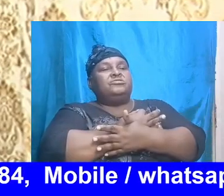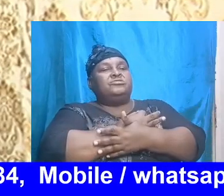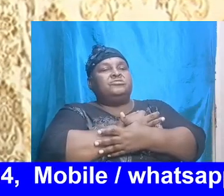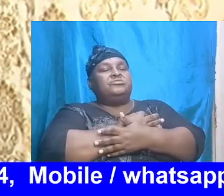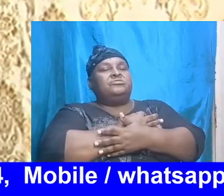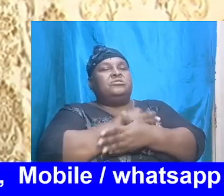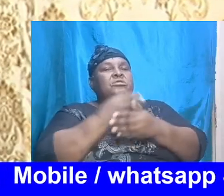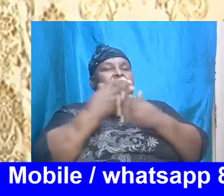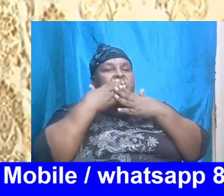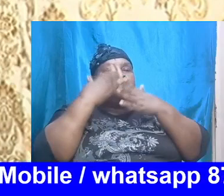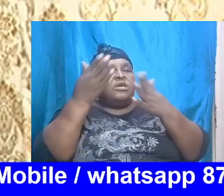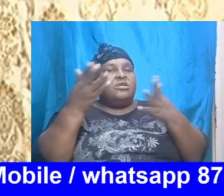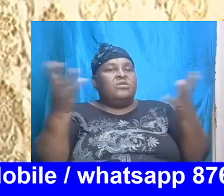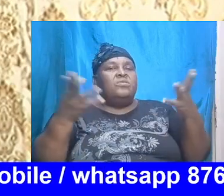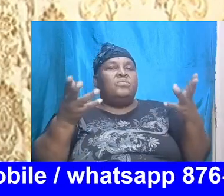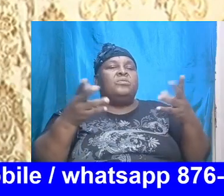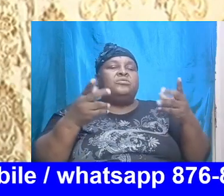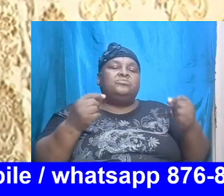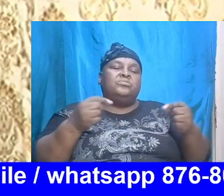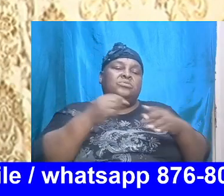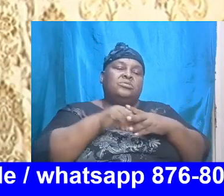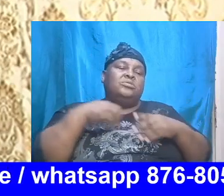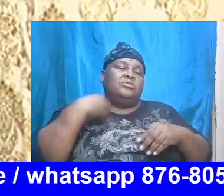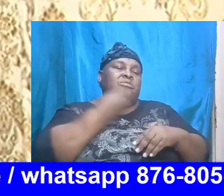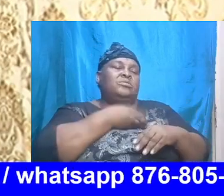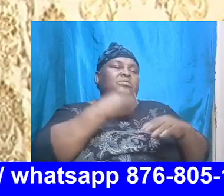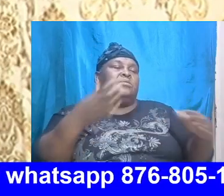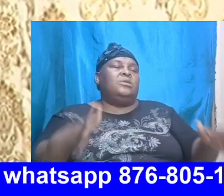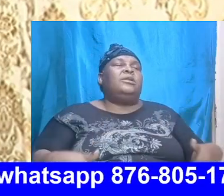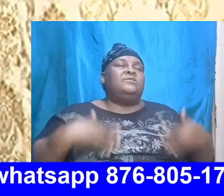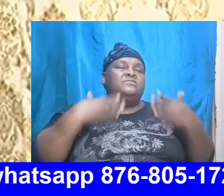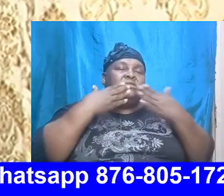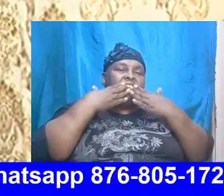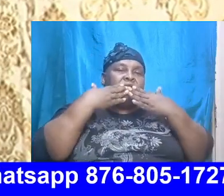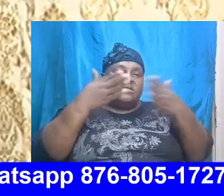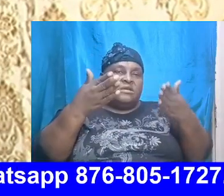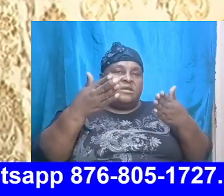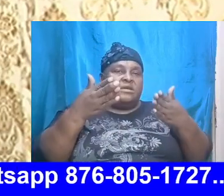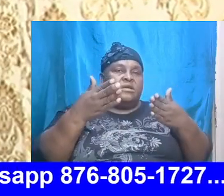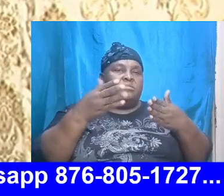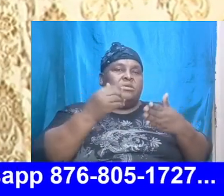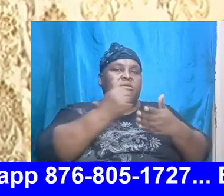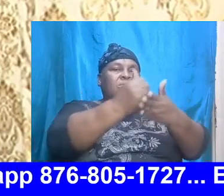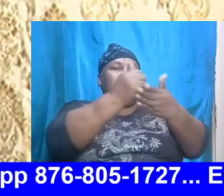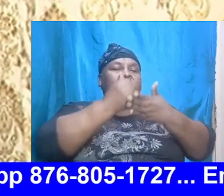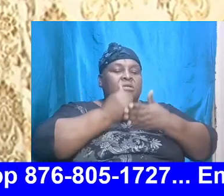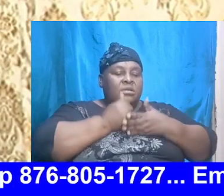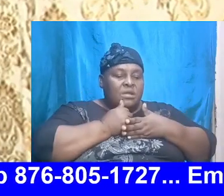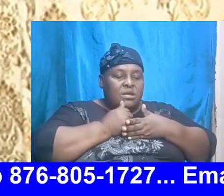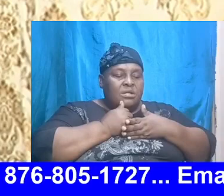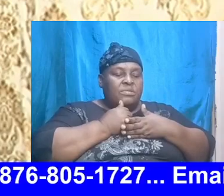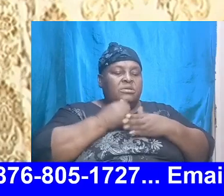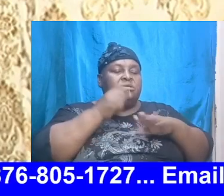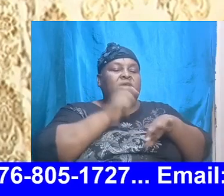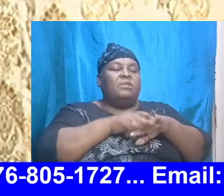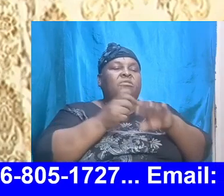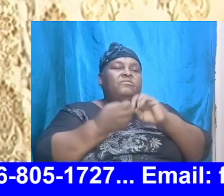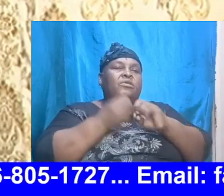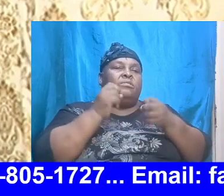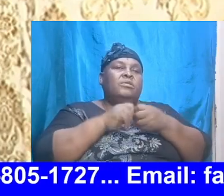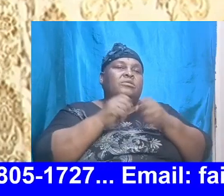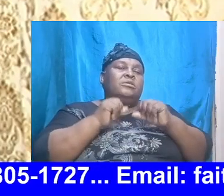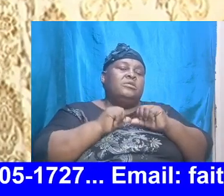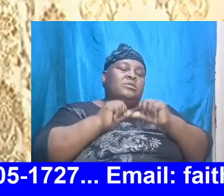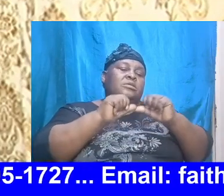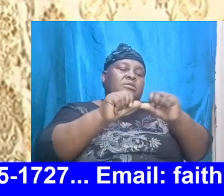thank you, hallelujah, for what you are doing in our lives. And we thank you, Lord Jesus, for being our present help, even in the time of trouble. Oh God, continue to keep us.